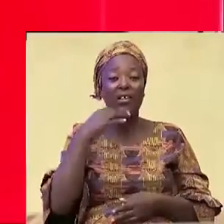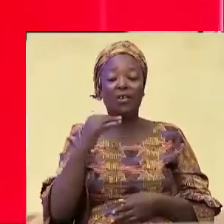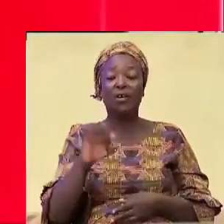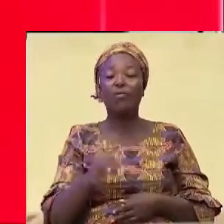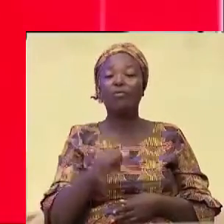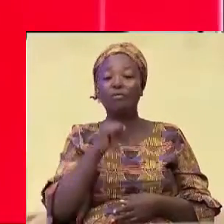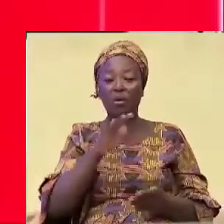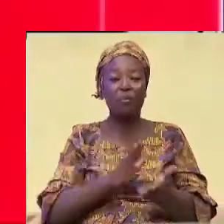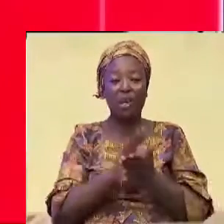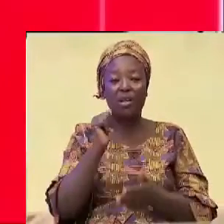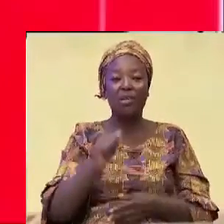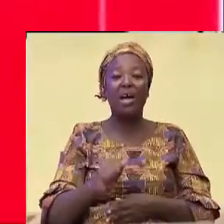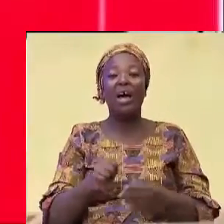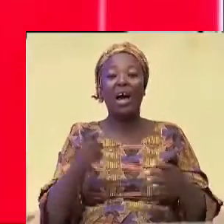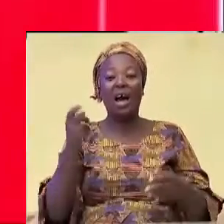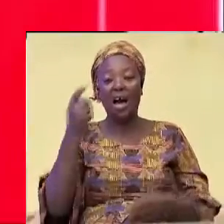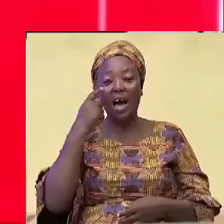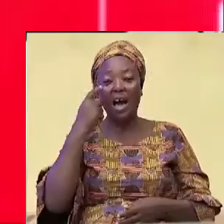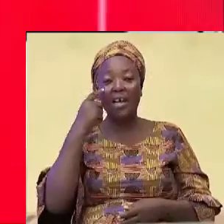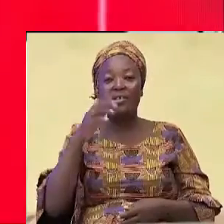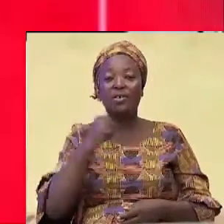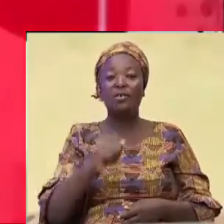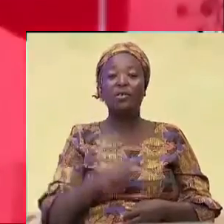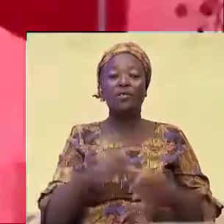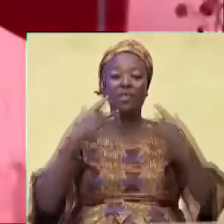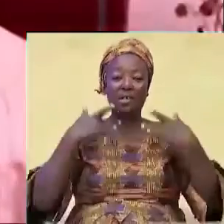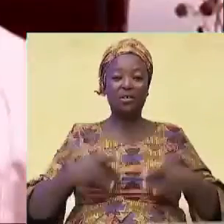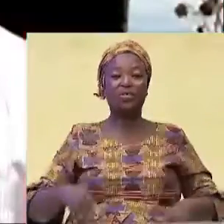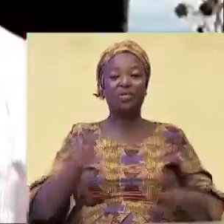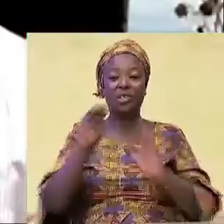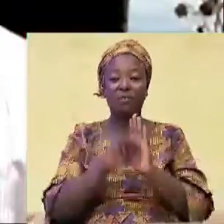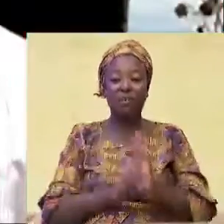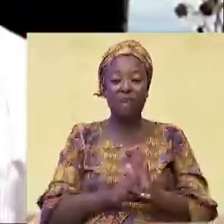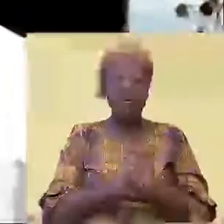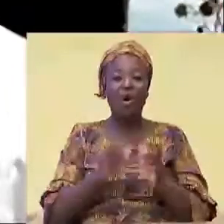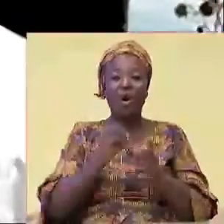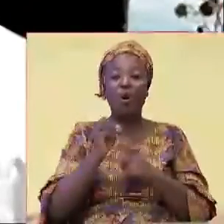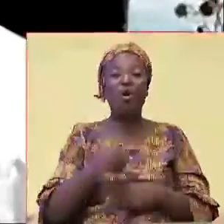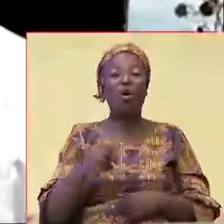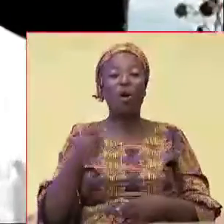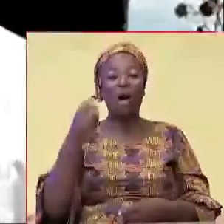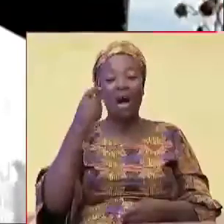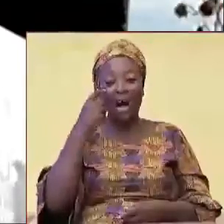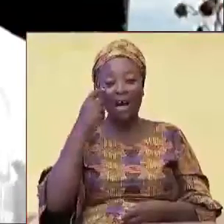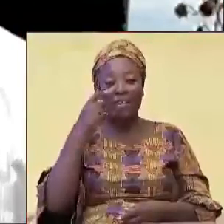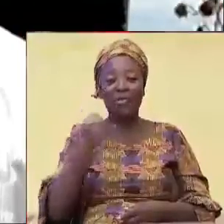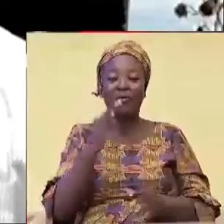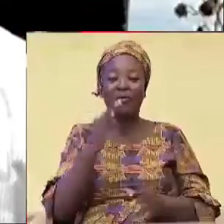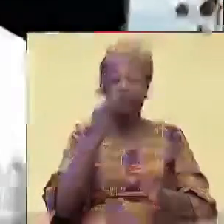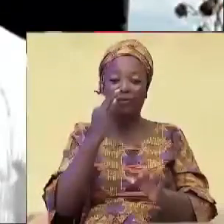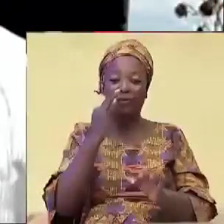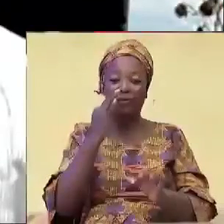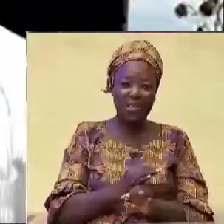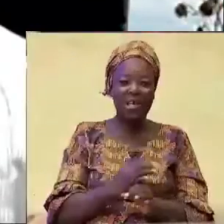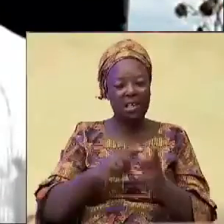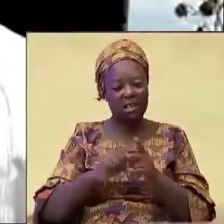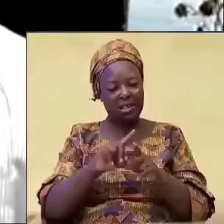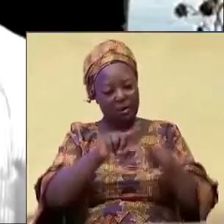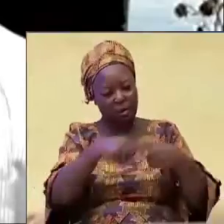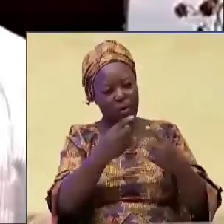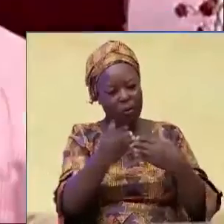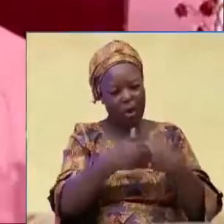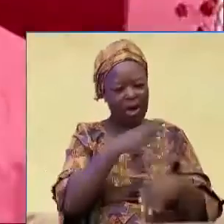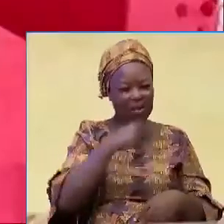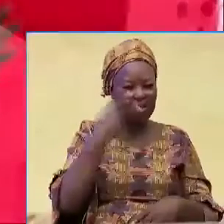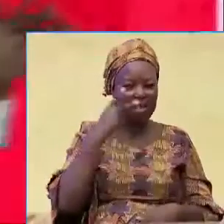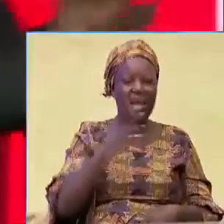of discouragement, eyes of tradition, eyes of habit, or the eyes of faith. Go back and